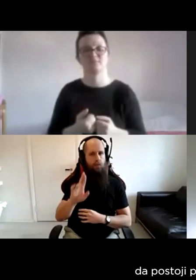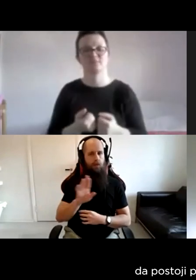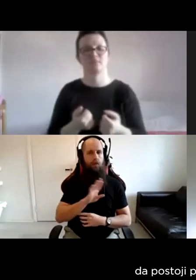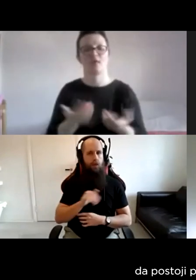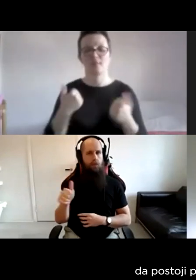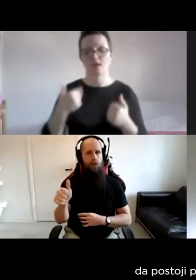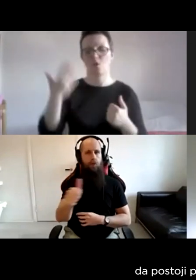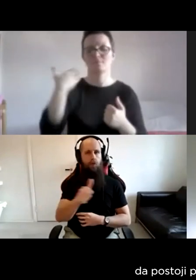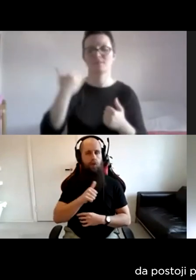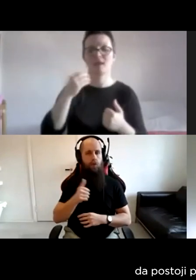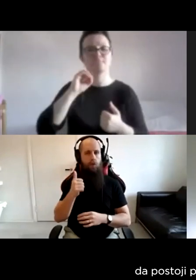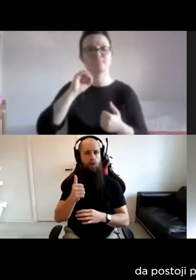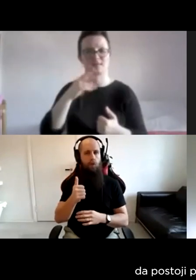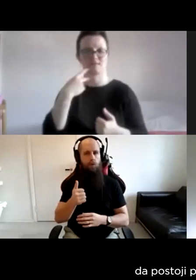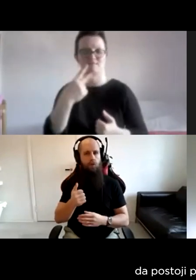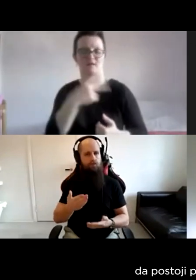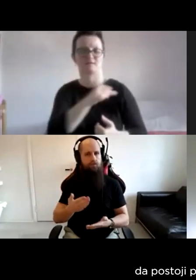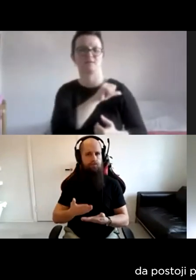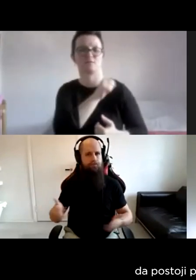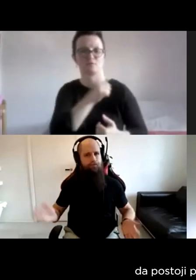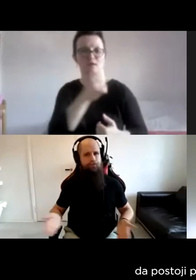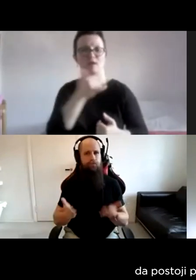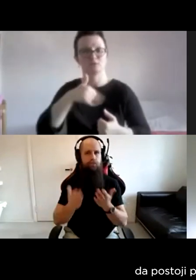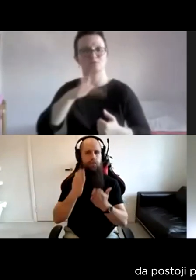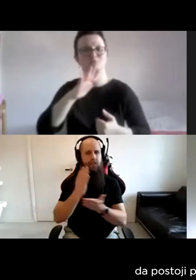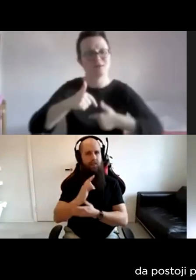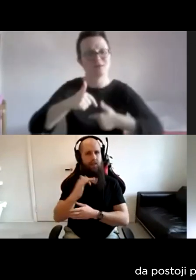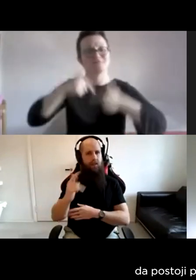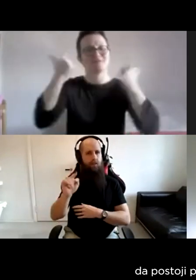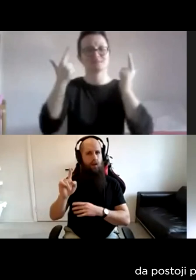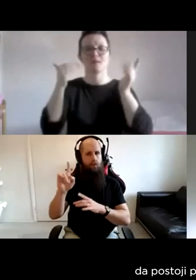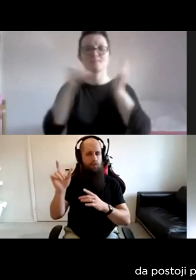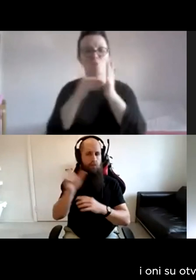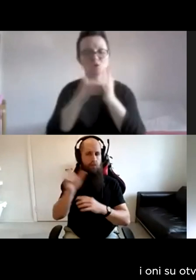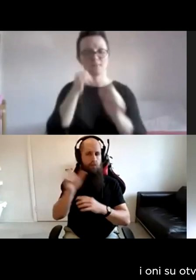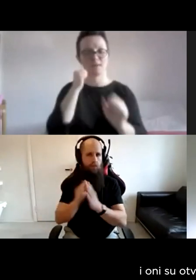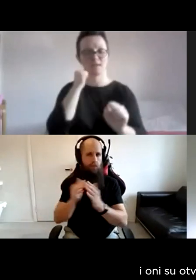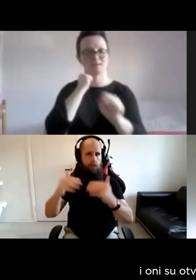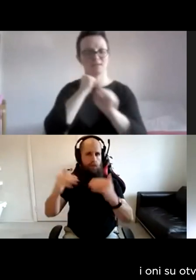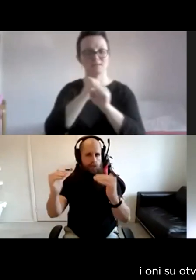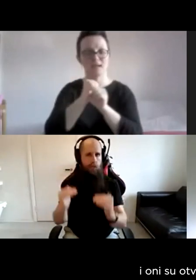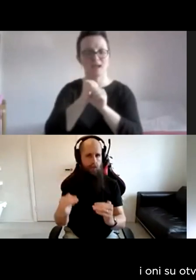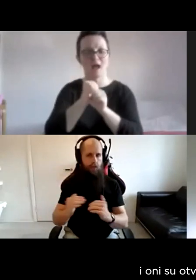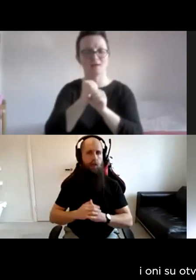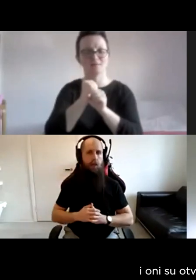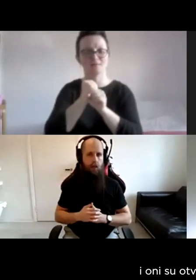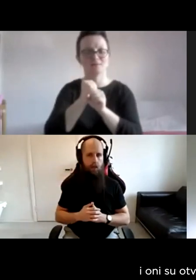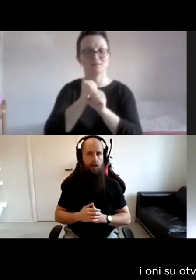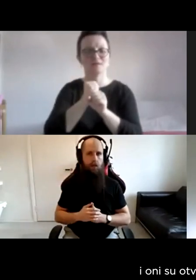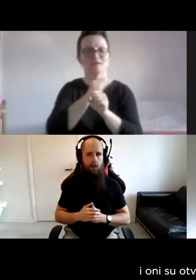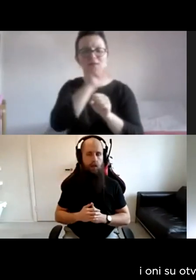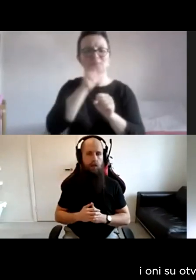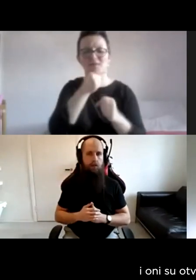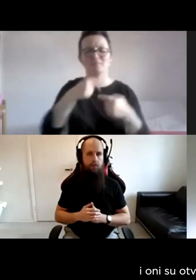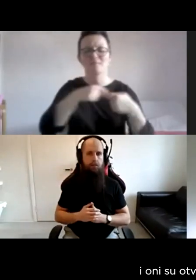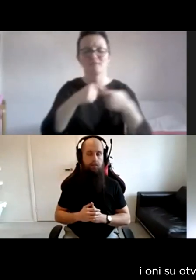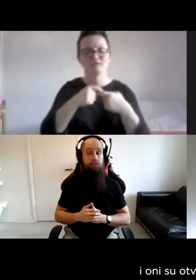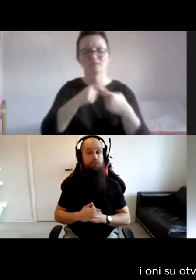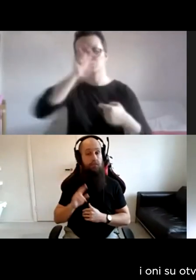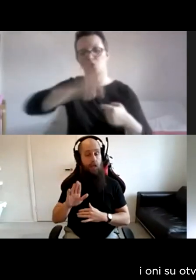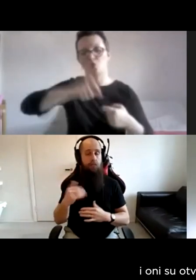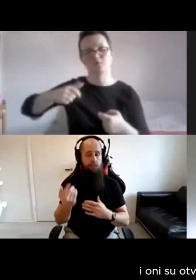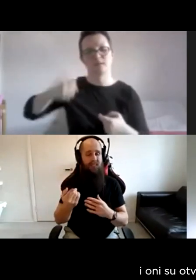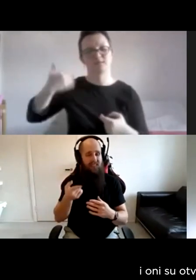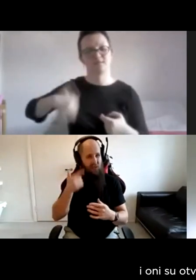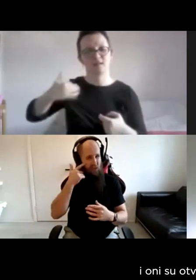rights of persons with disabilities, and that this opens up for certain processes